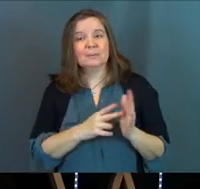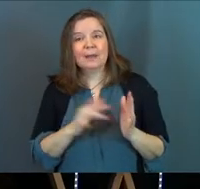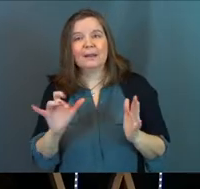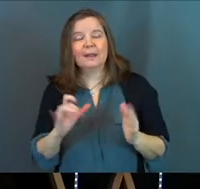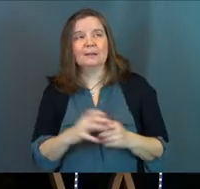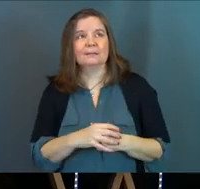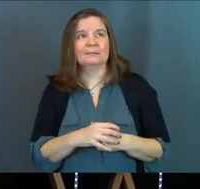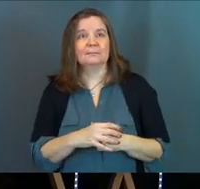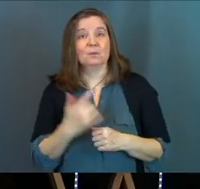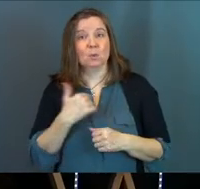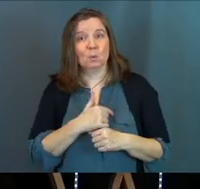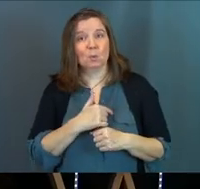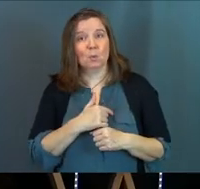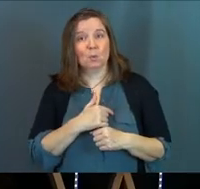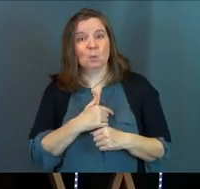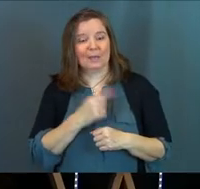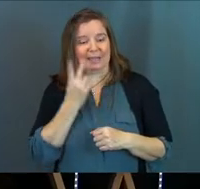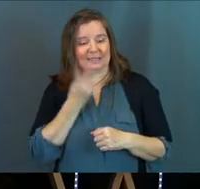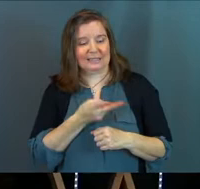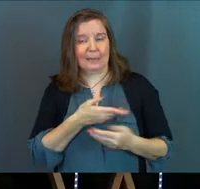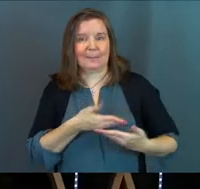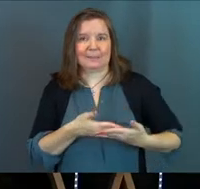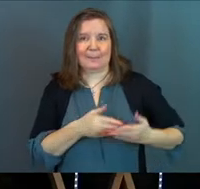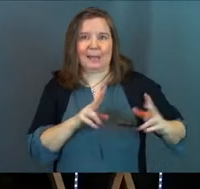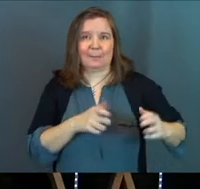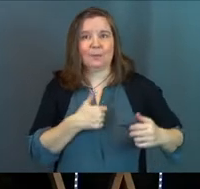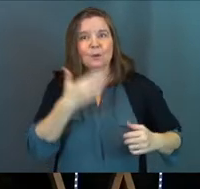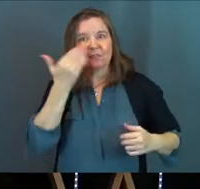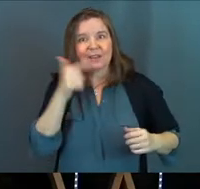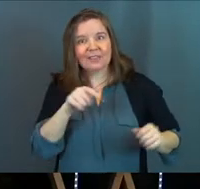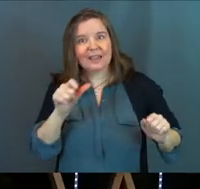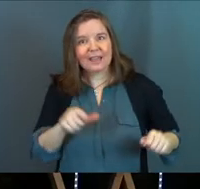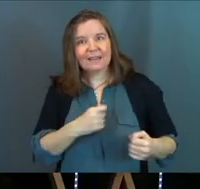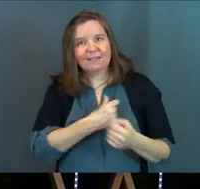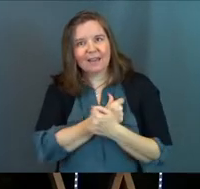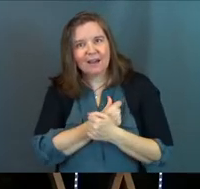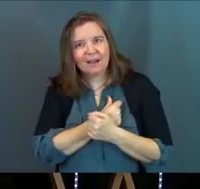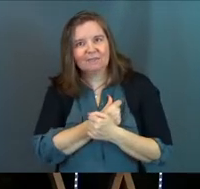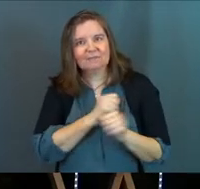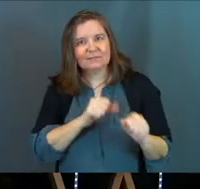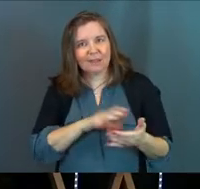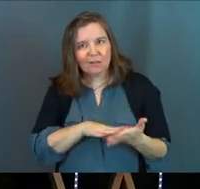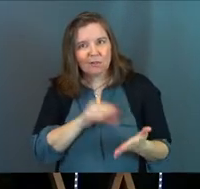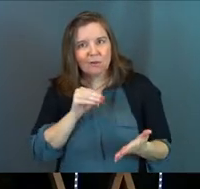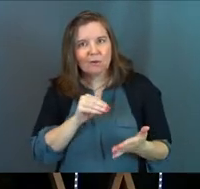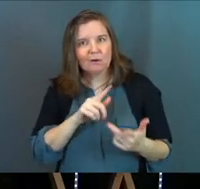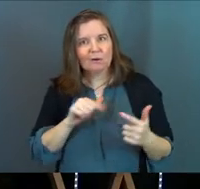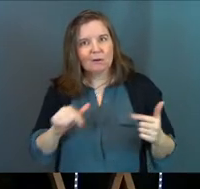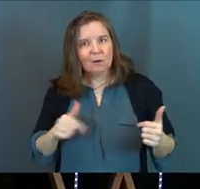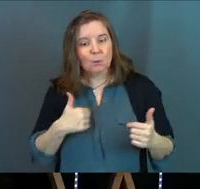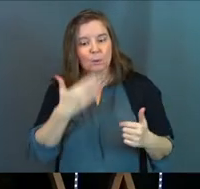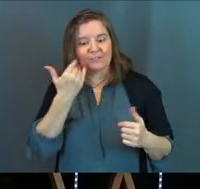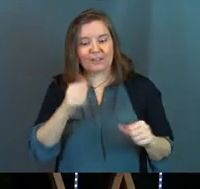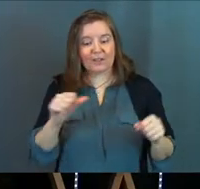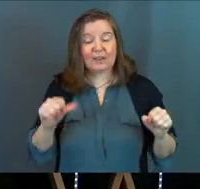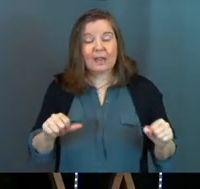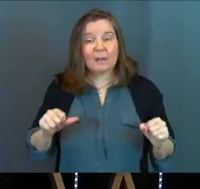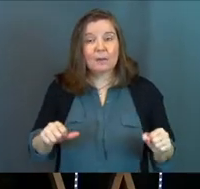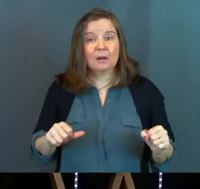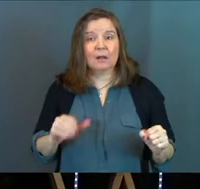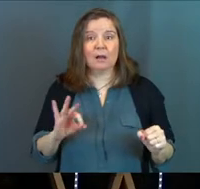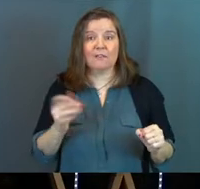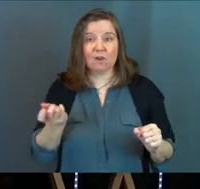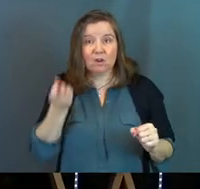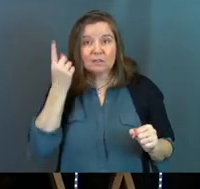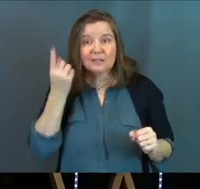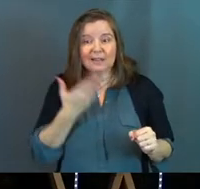She meant it like we can so see themselves as a baby that we forget that they can love. We forget that they're capable